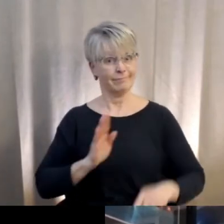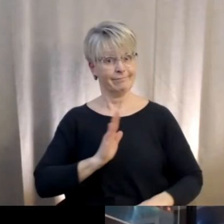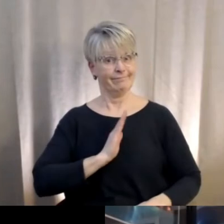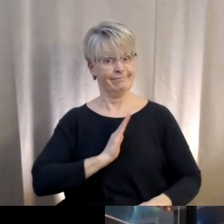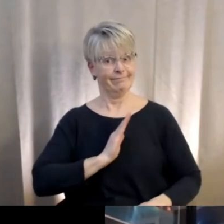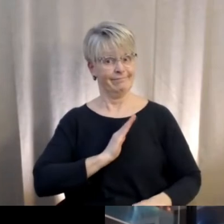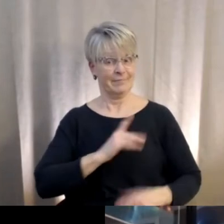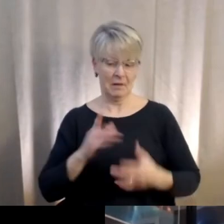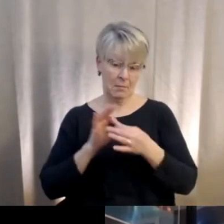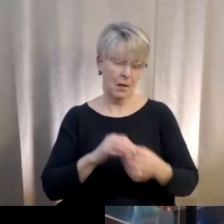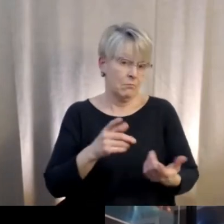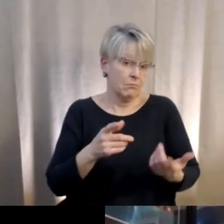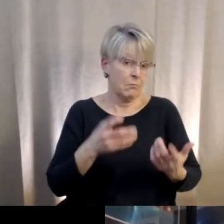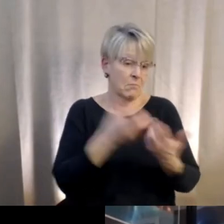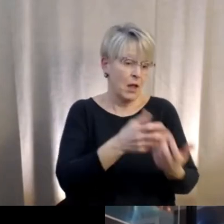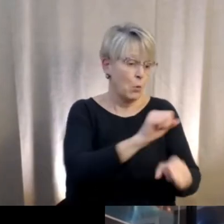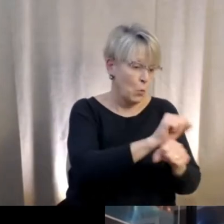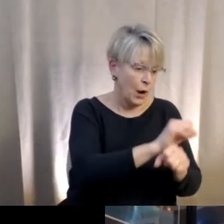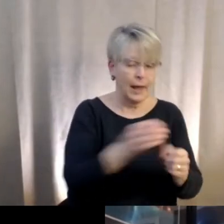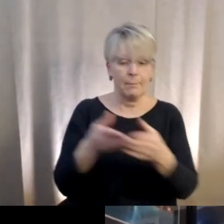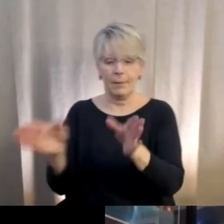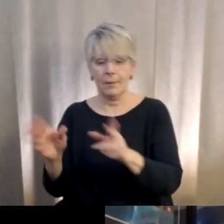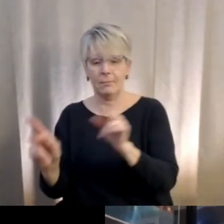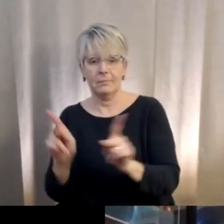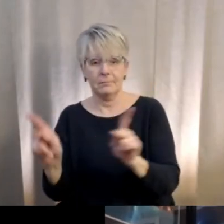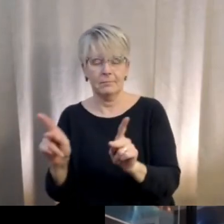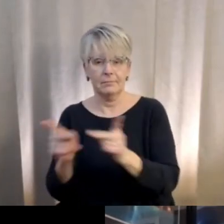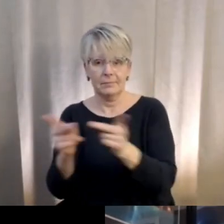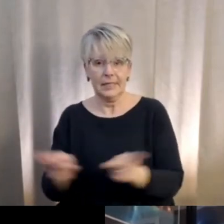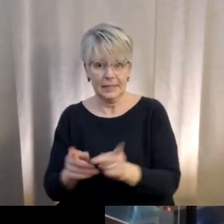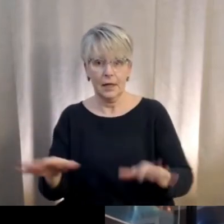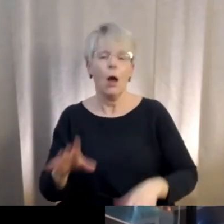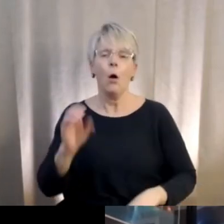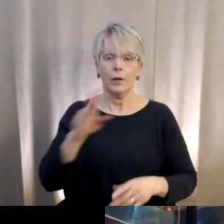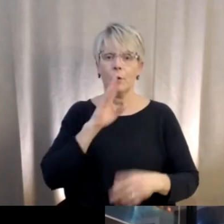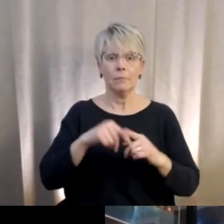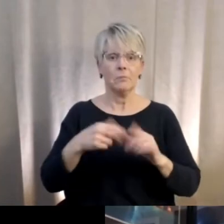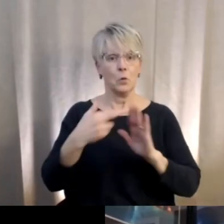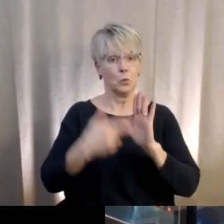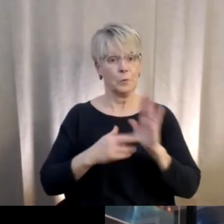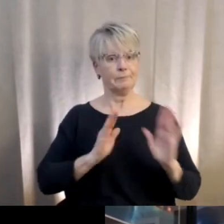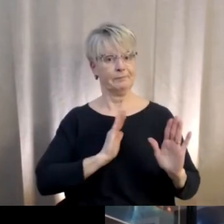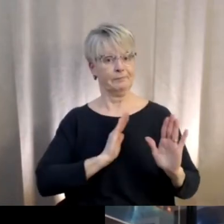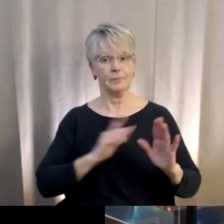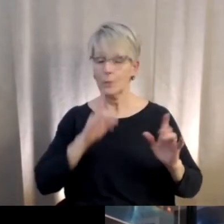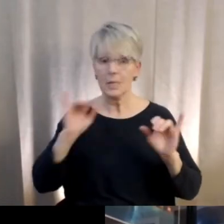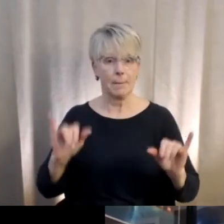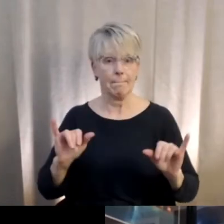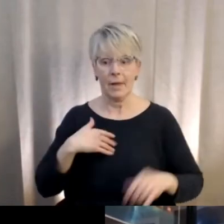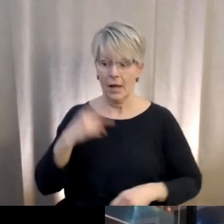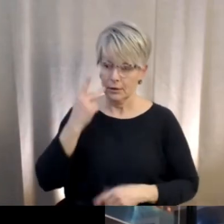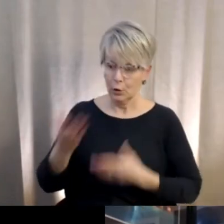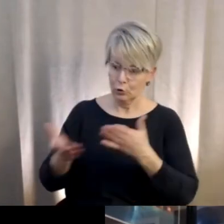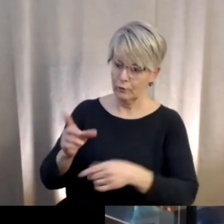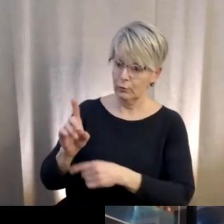apply to workplaces and in public. Absolutely. Let's go back to etiquette. Yeah, so same goes whether I see a service dog